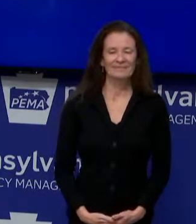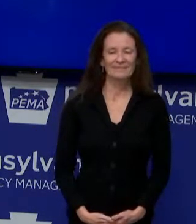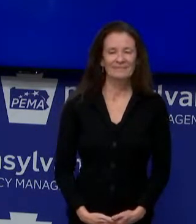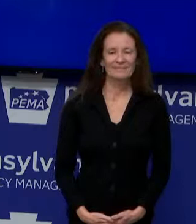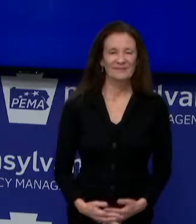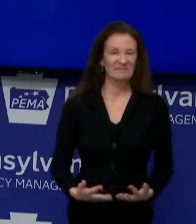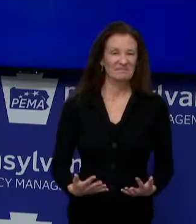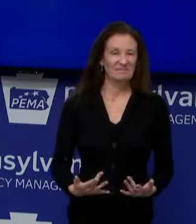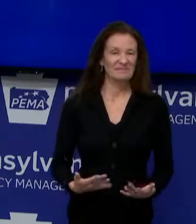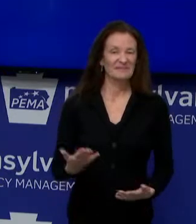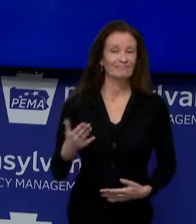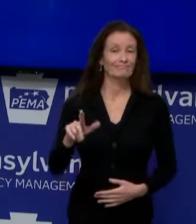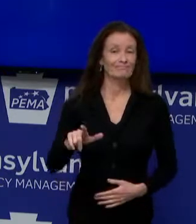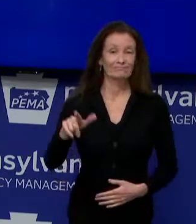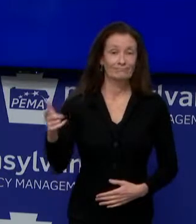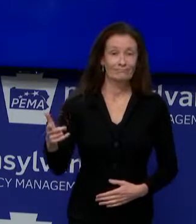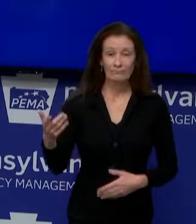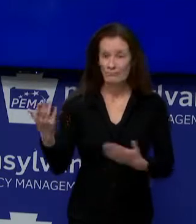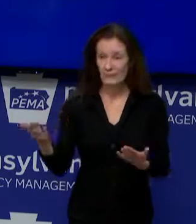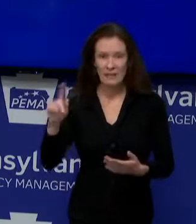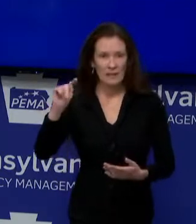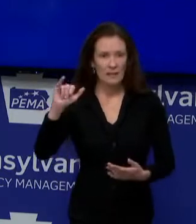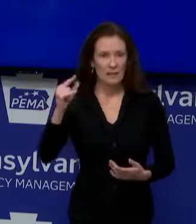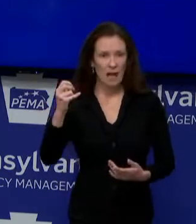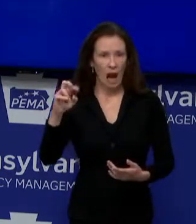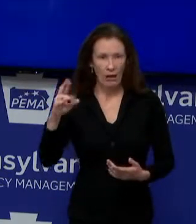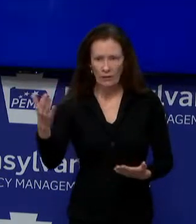Okay, Tyler, please unmute and ask your question.